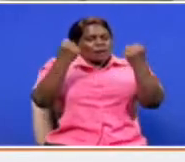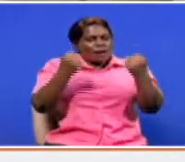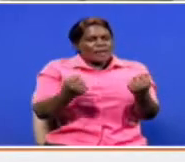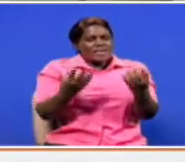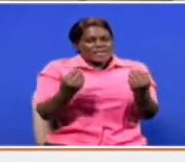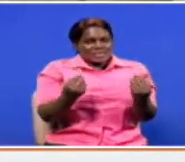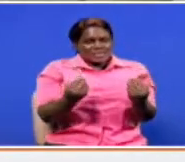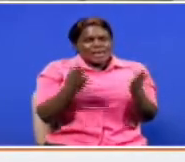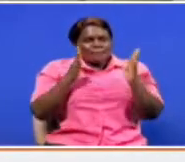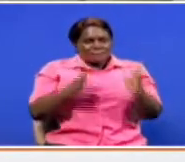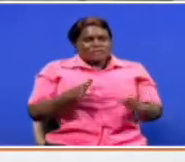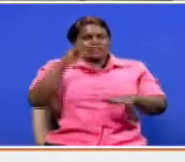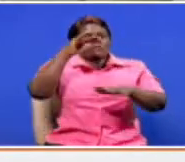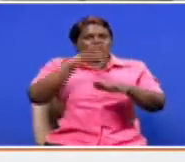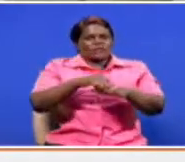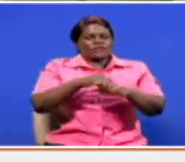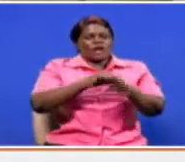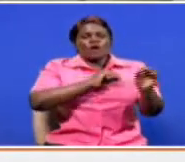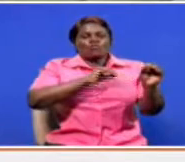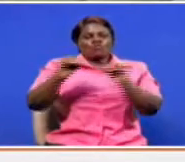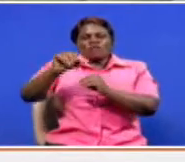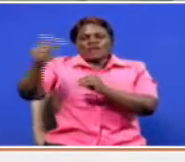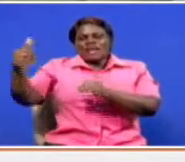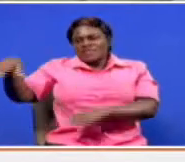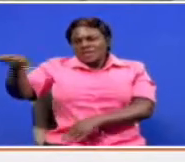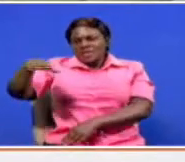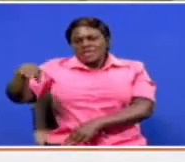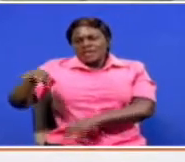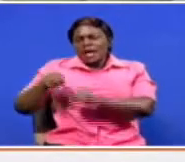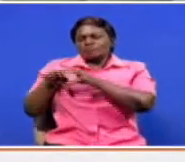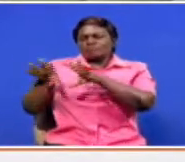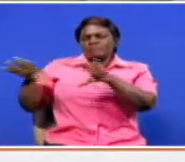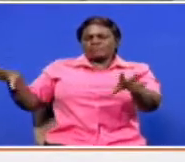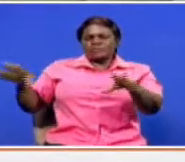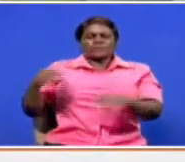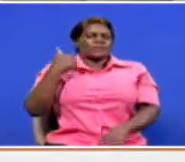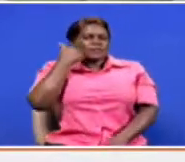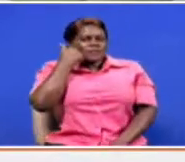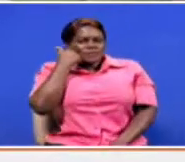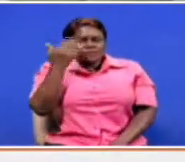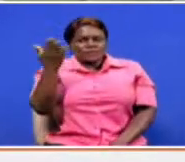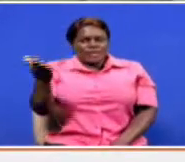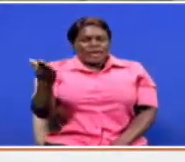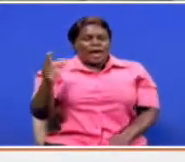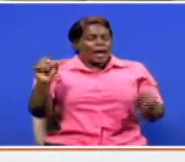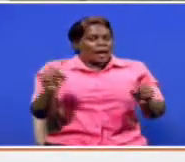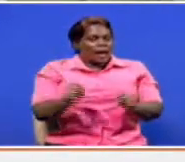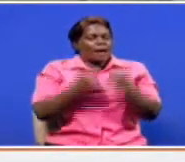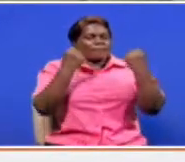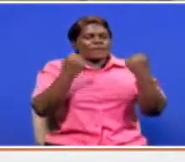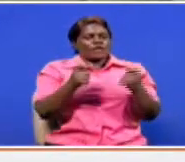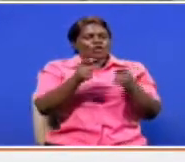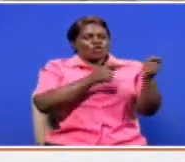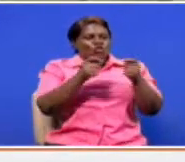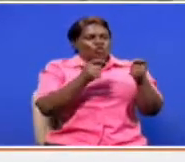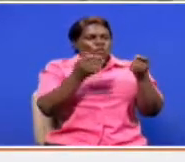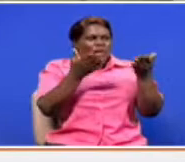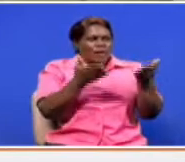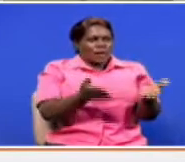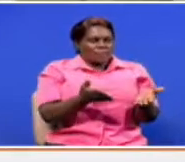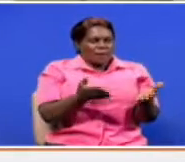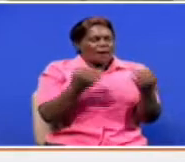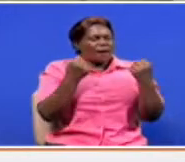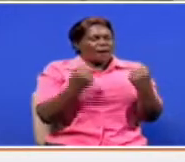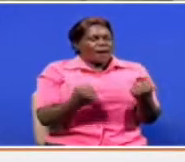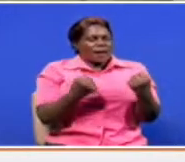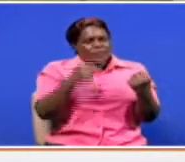for somebody who is infected to move to another place and spread the disease there. So you'll find that controlling it becomes very